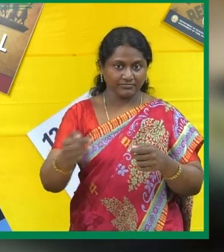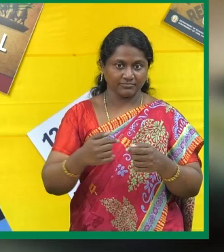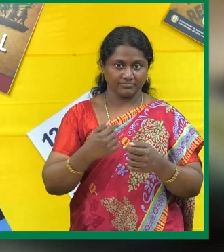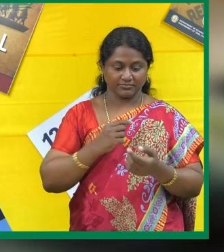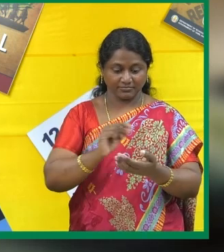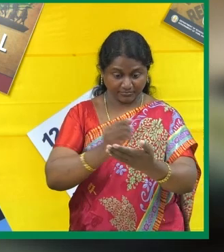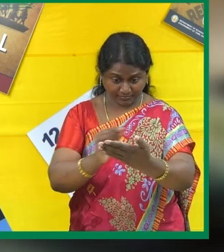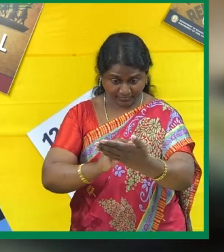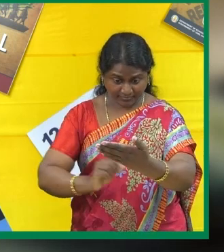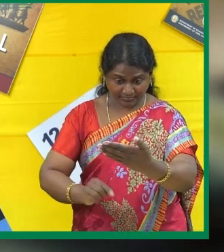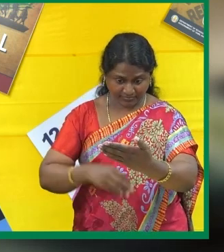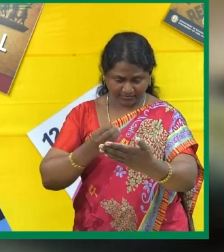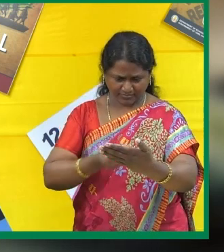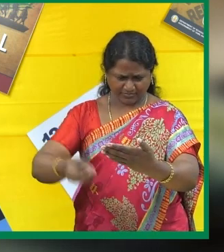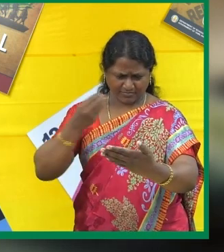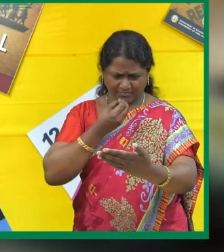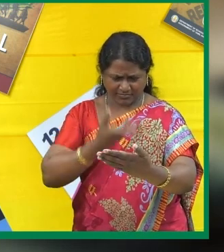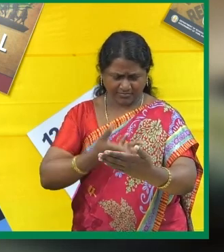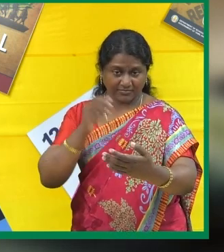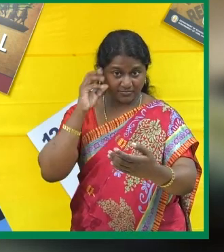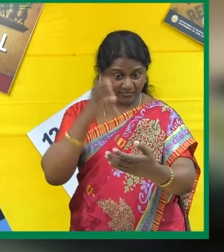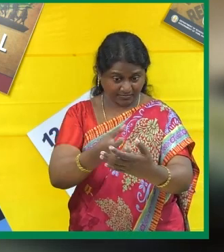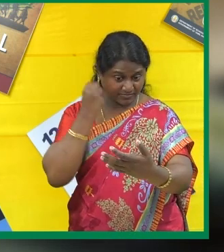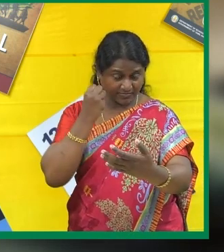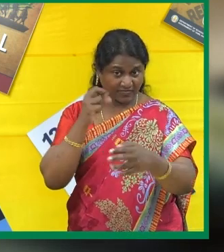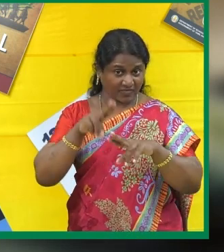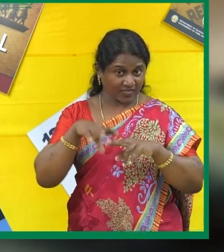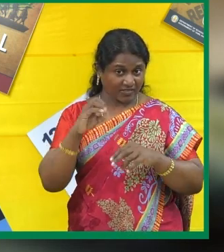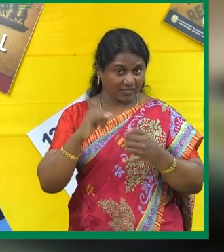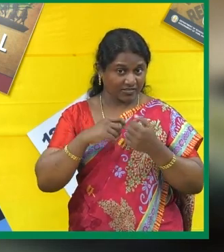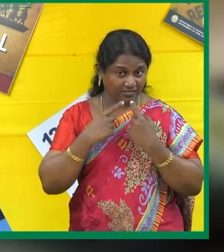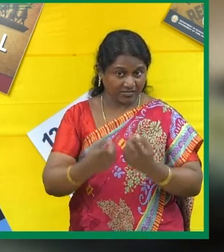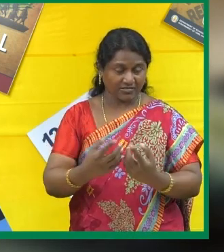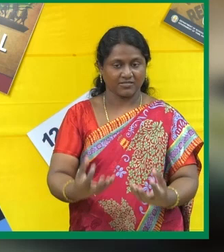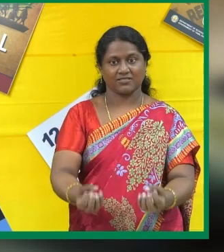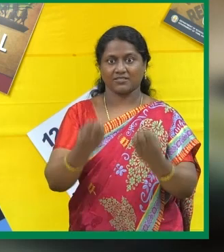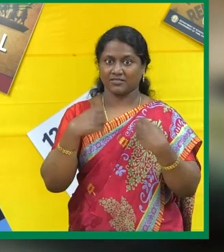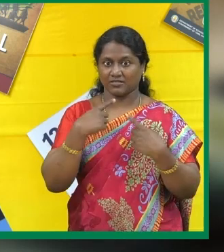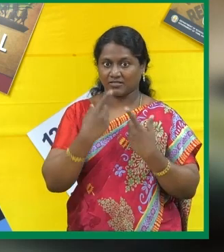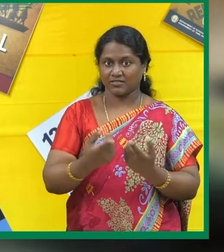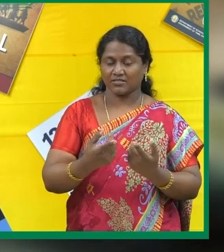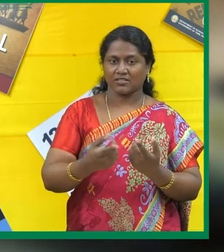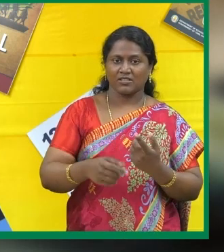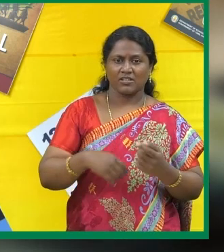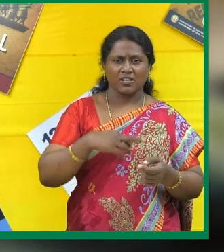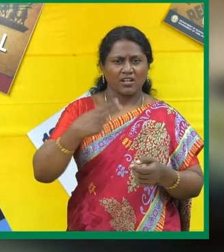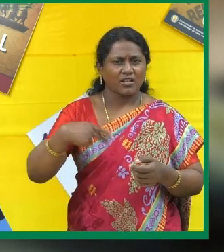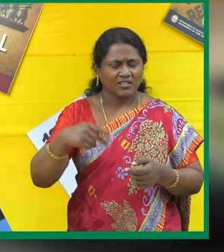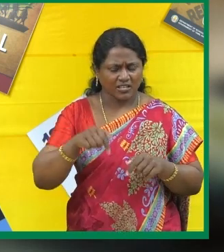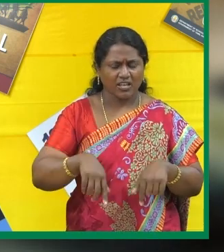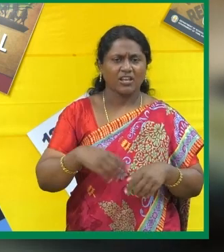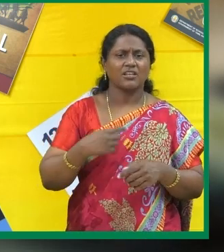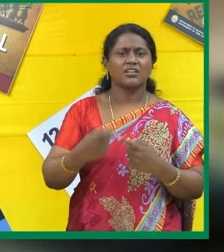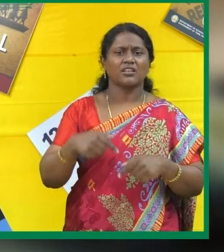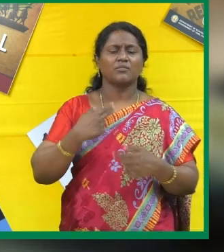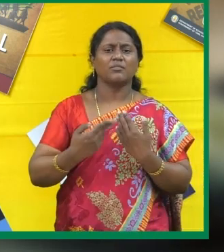and easily find out what are the figure of speeches given here. What are the things we referred just now we talked about, no? Can